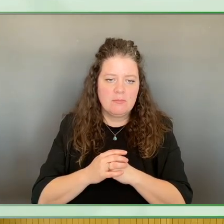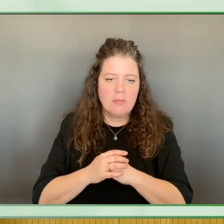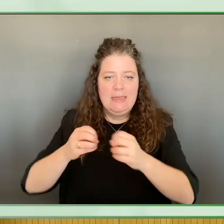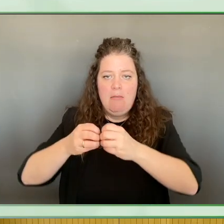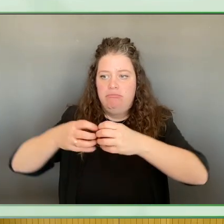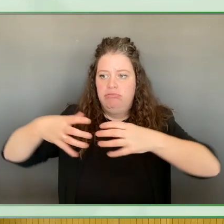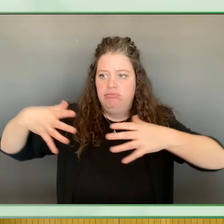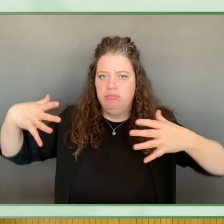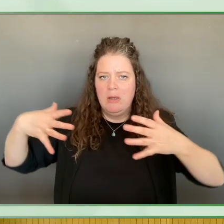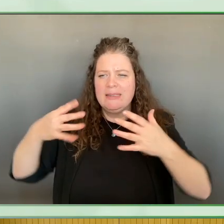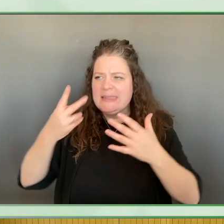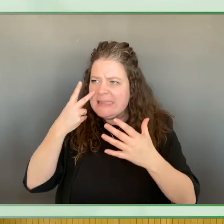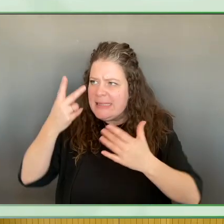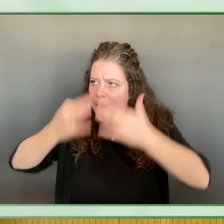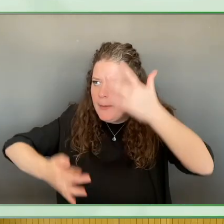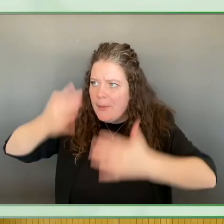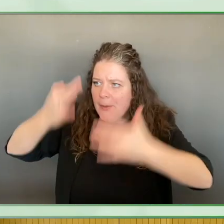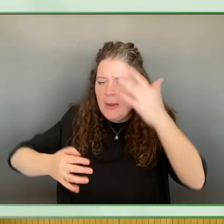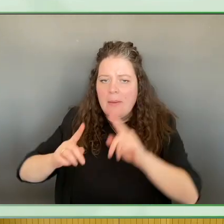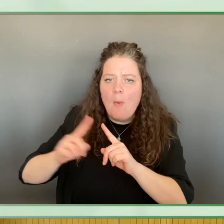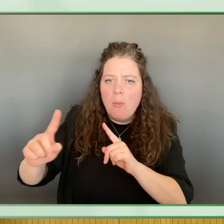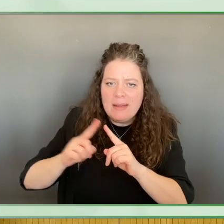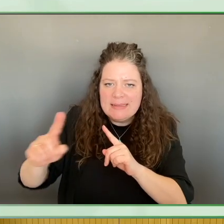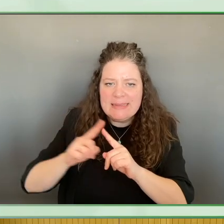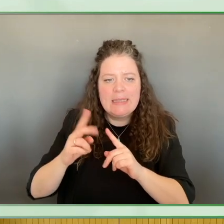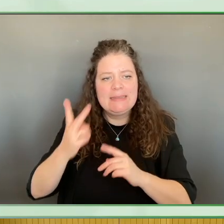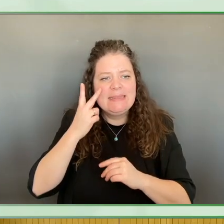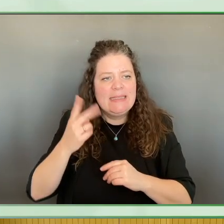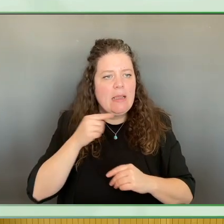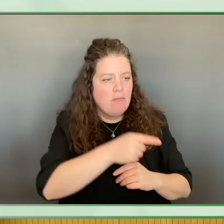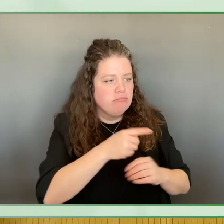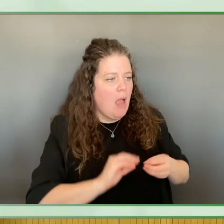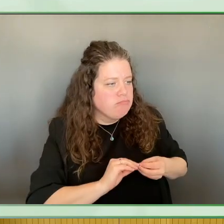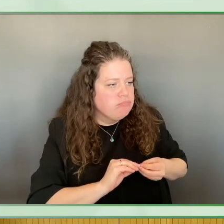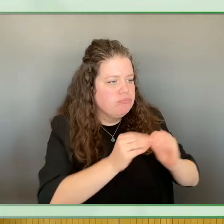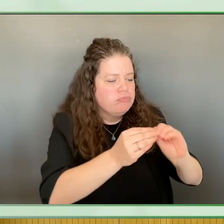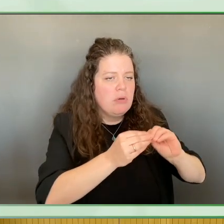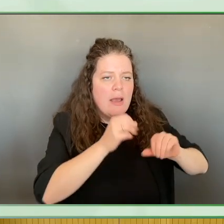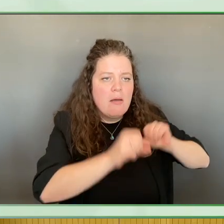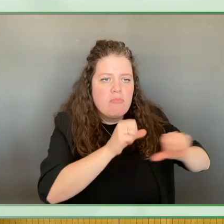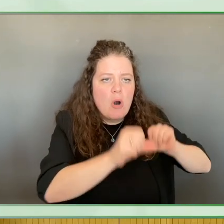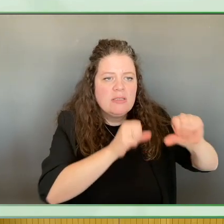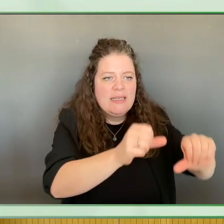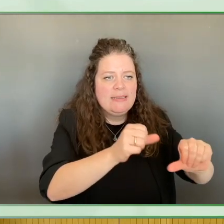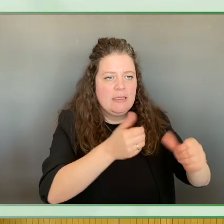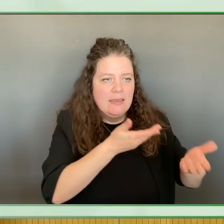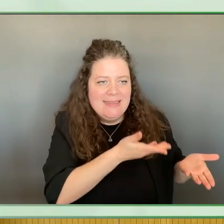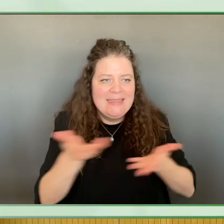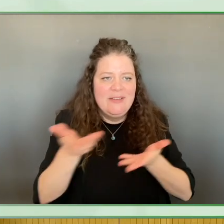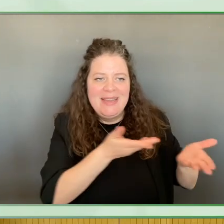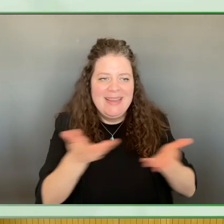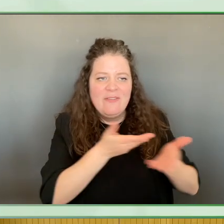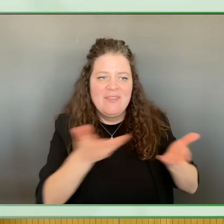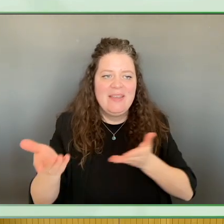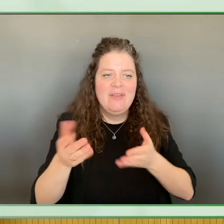to, look at how the manufacturing process is, how the provisioning systems are, how training happens, both from